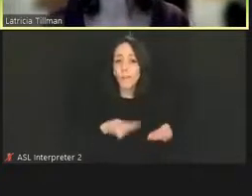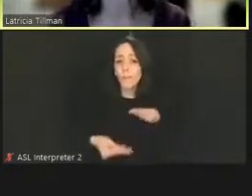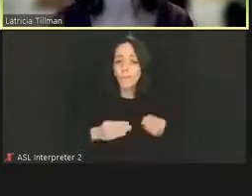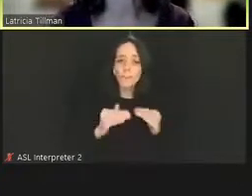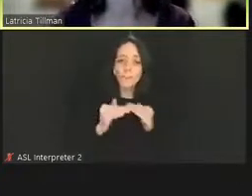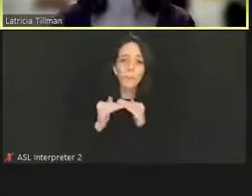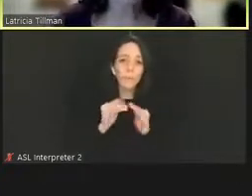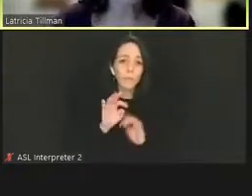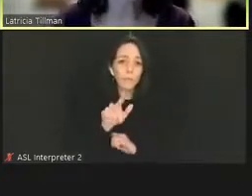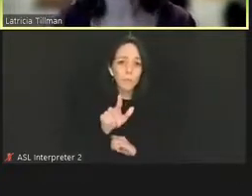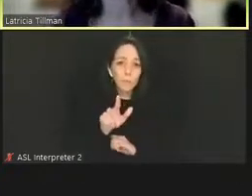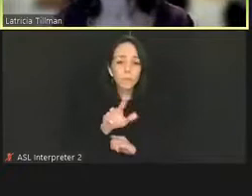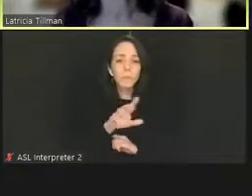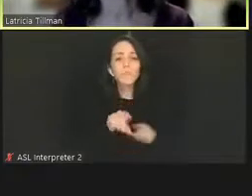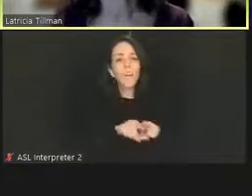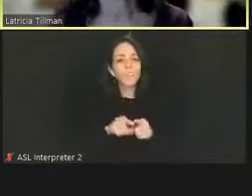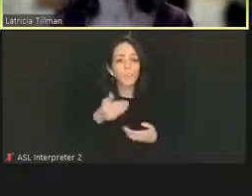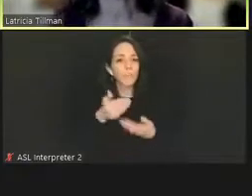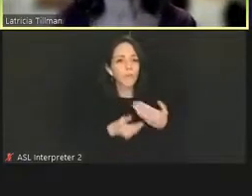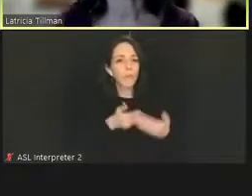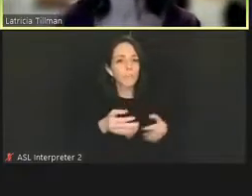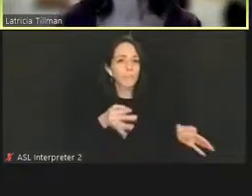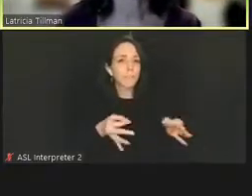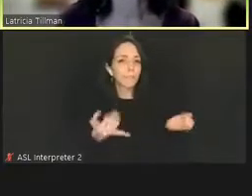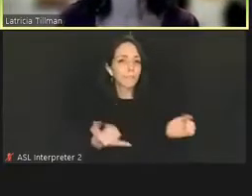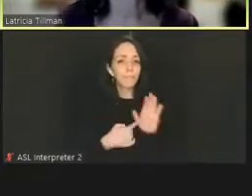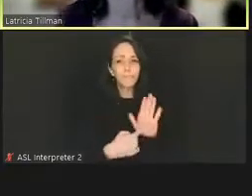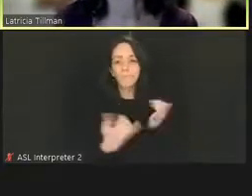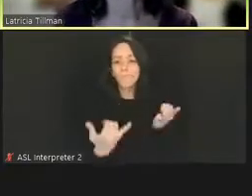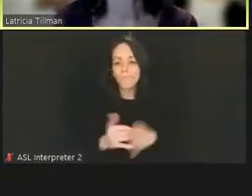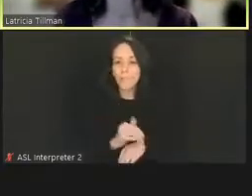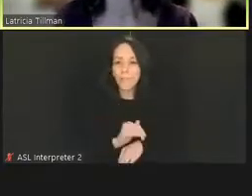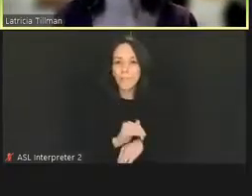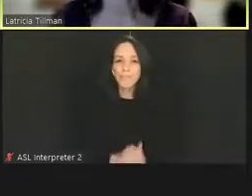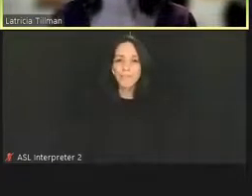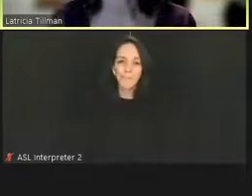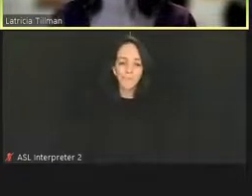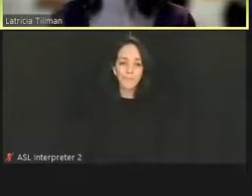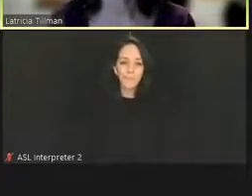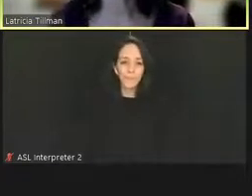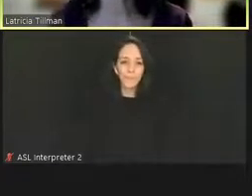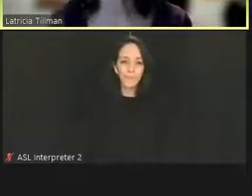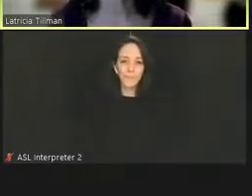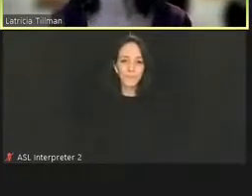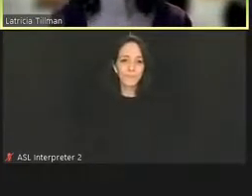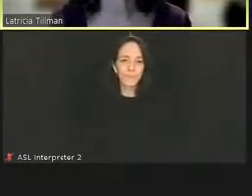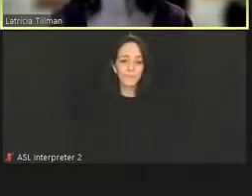our budget equity process this evening. And so if we could go to the next slide.